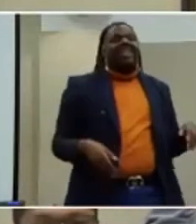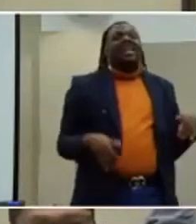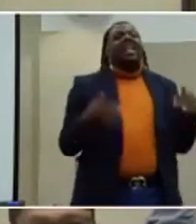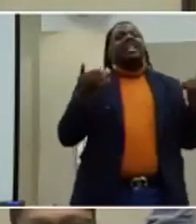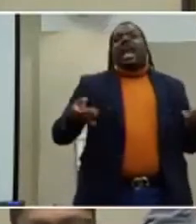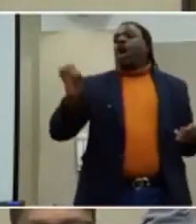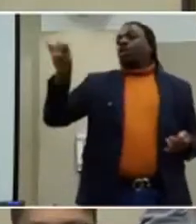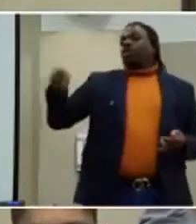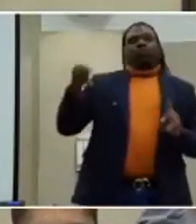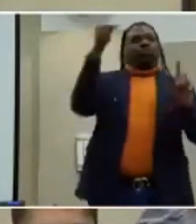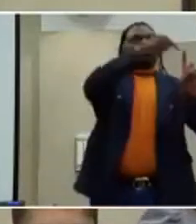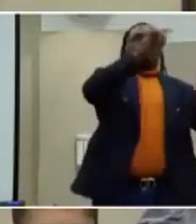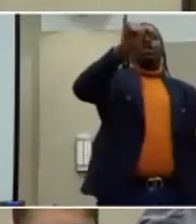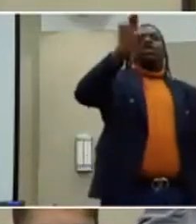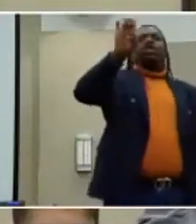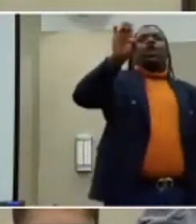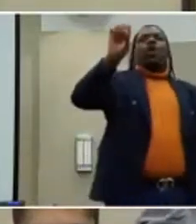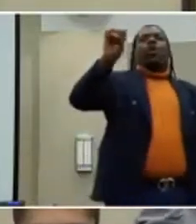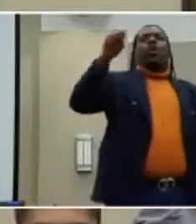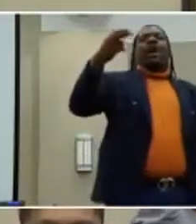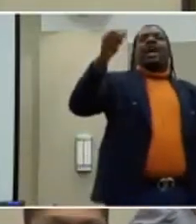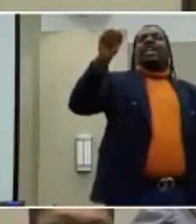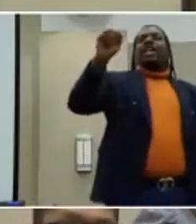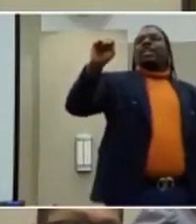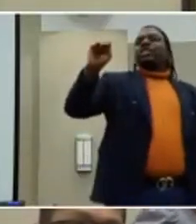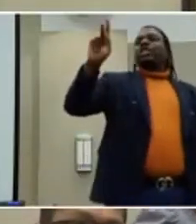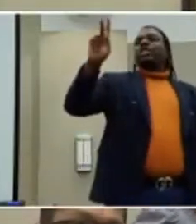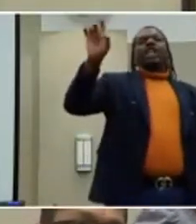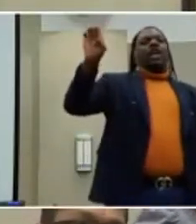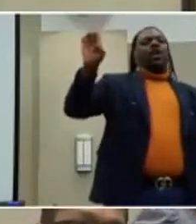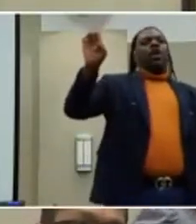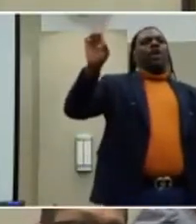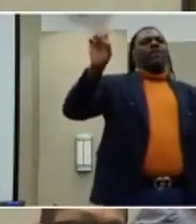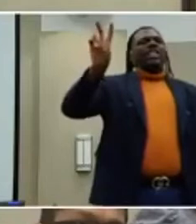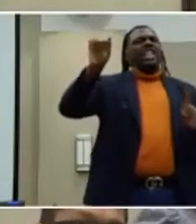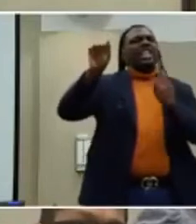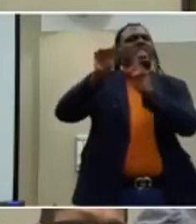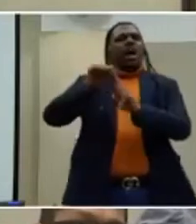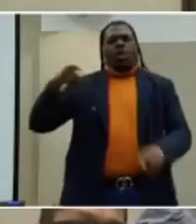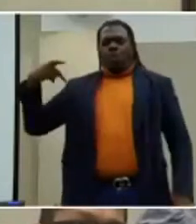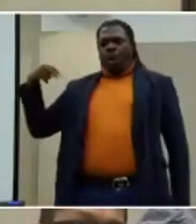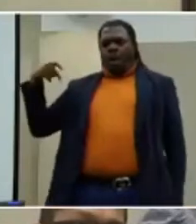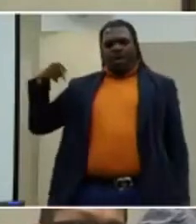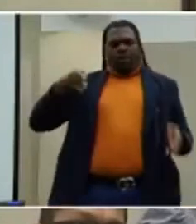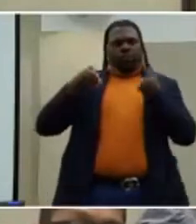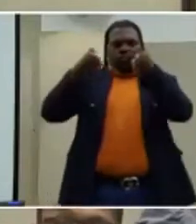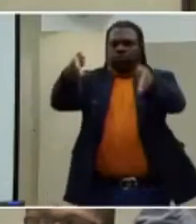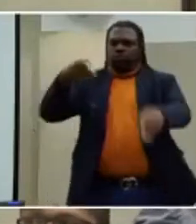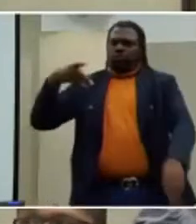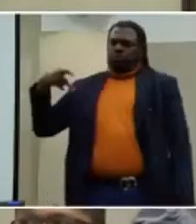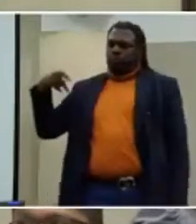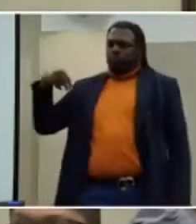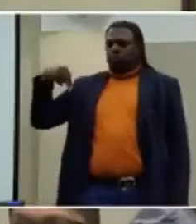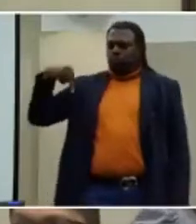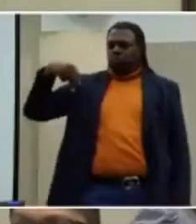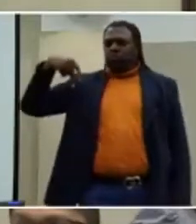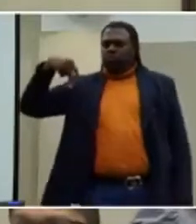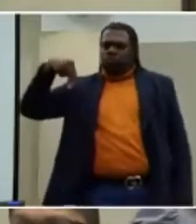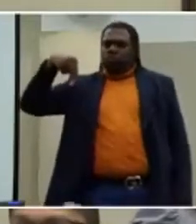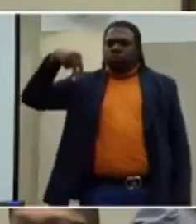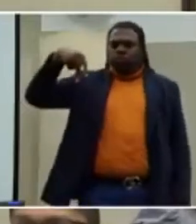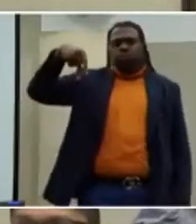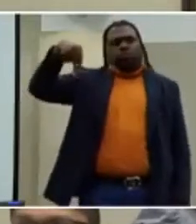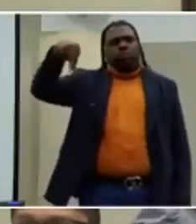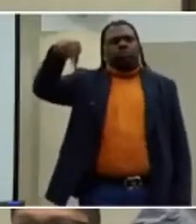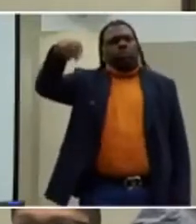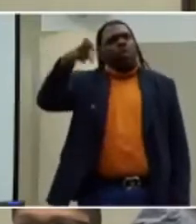Joe Schenkel was in Virginia and crossing from his home, where he goes all the time, to a